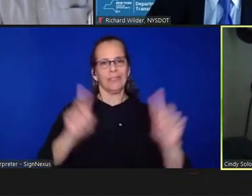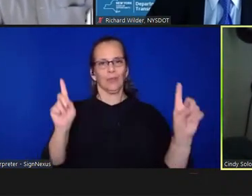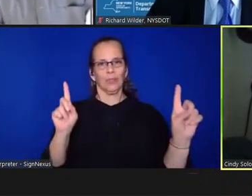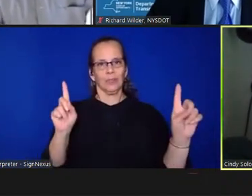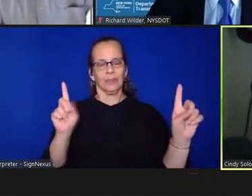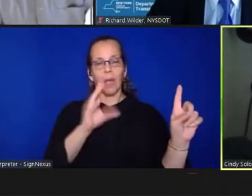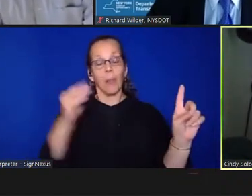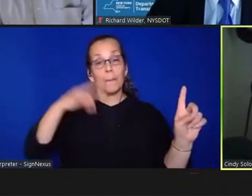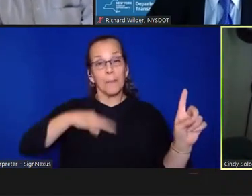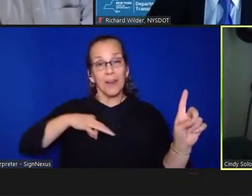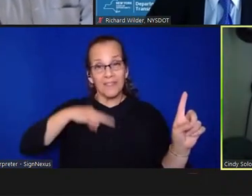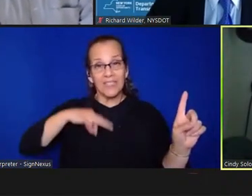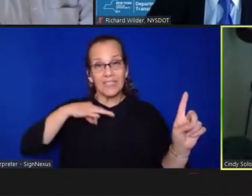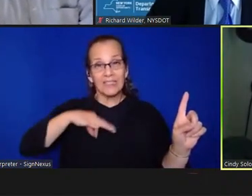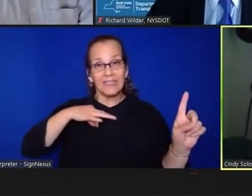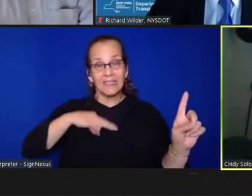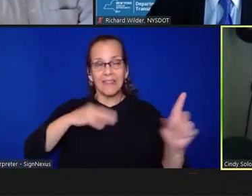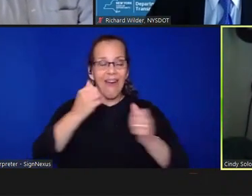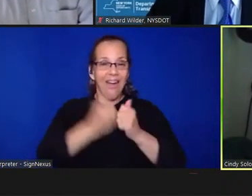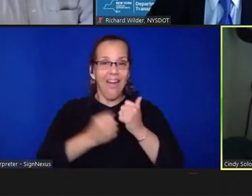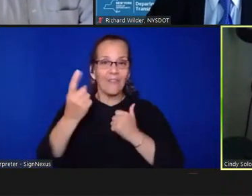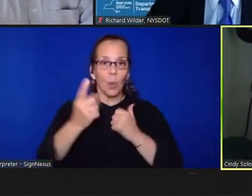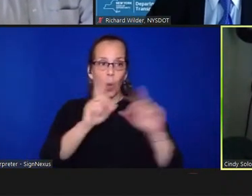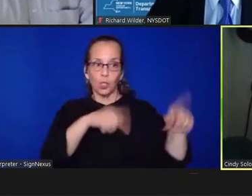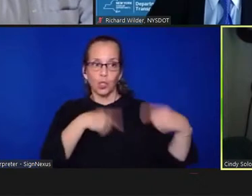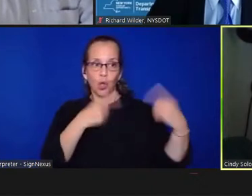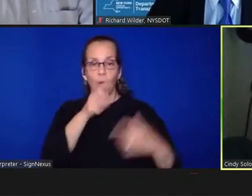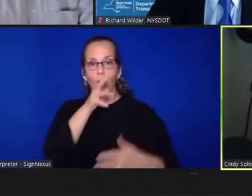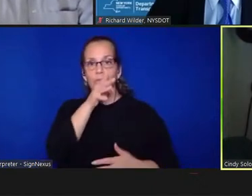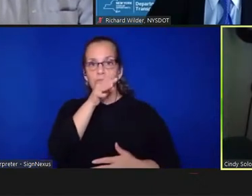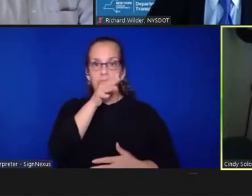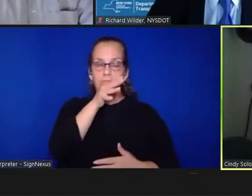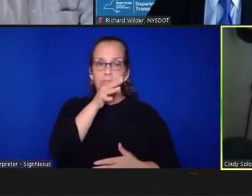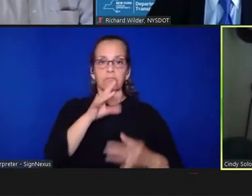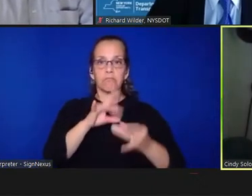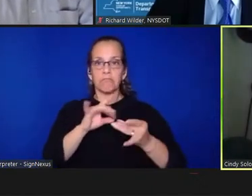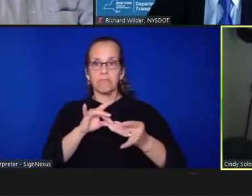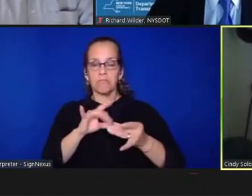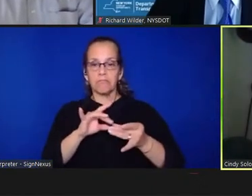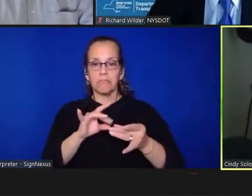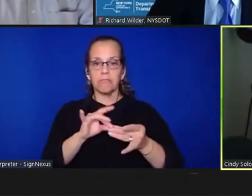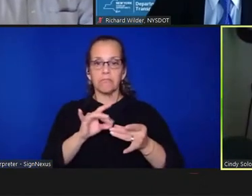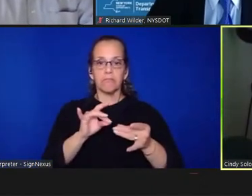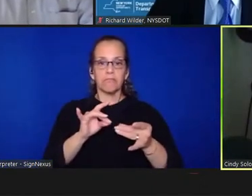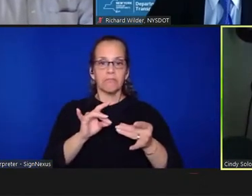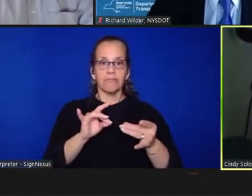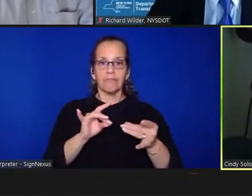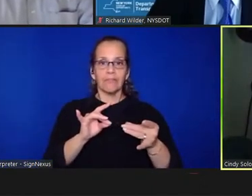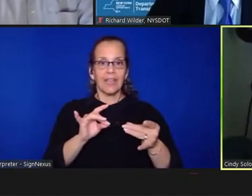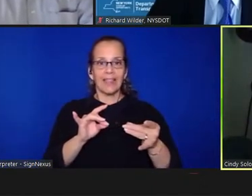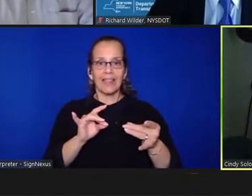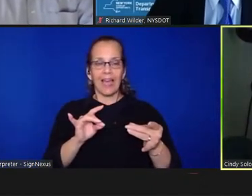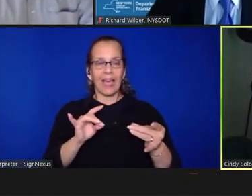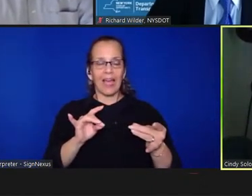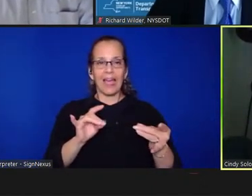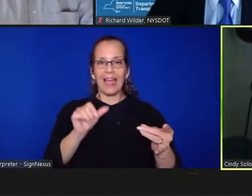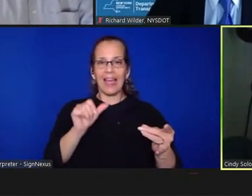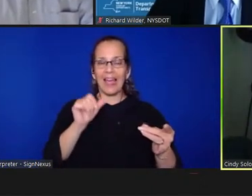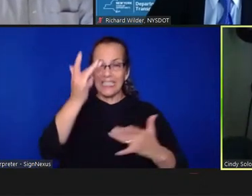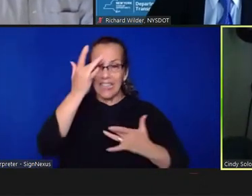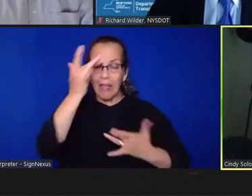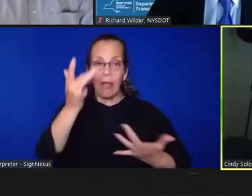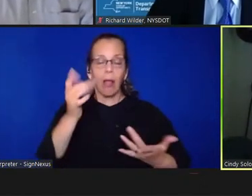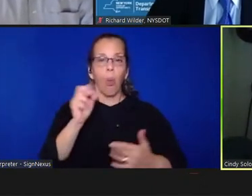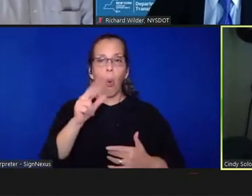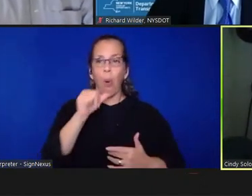benefits that everyone everyone that has spoken in these meetings that has a condition that doesn't feel safe in the subway right